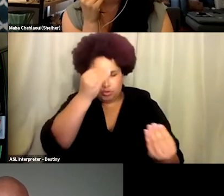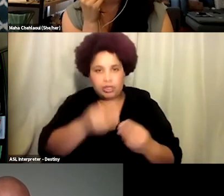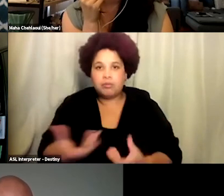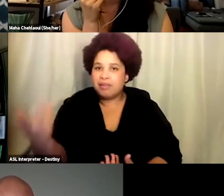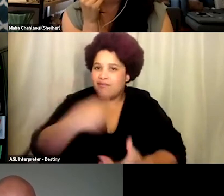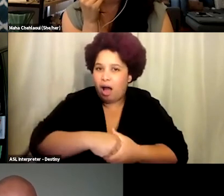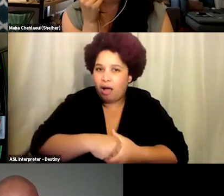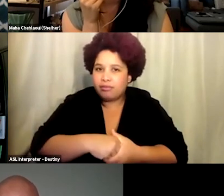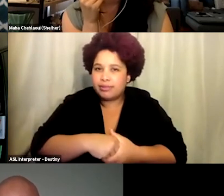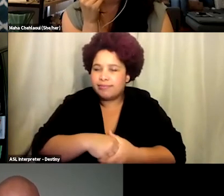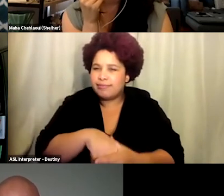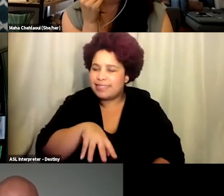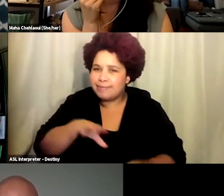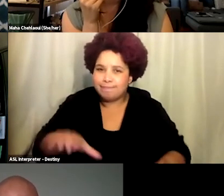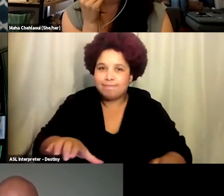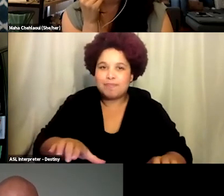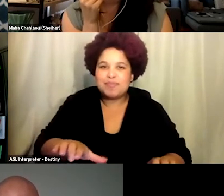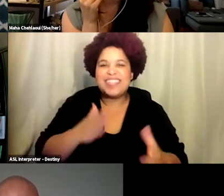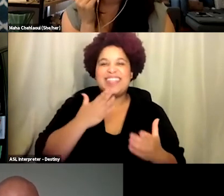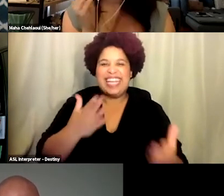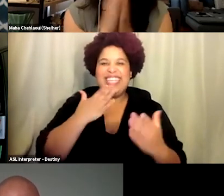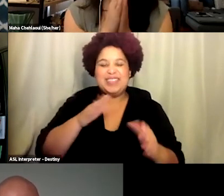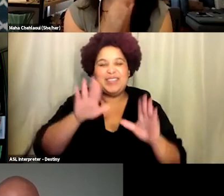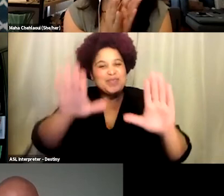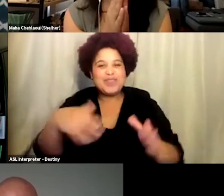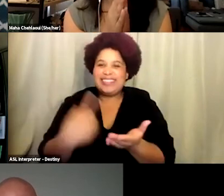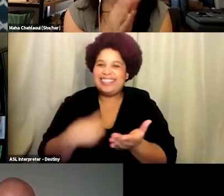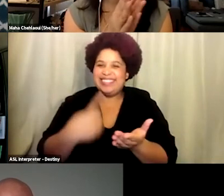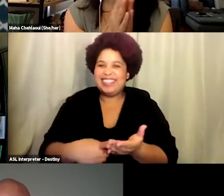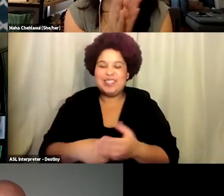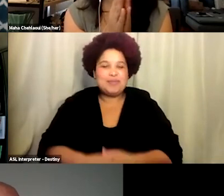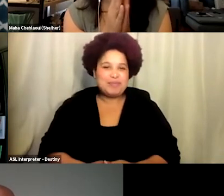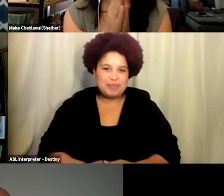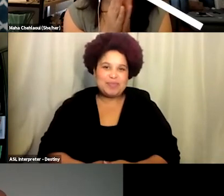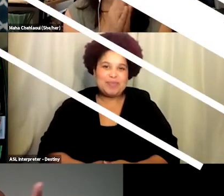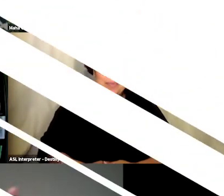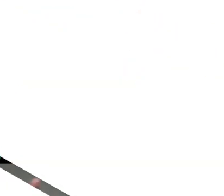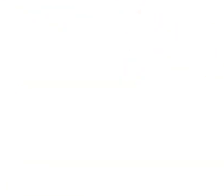engaged. Thank you guys. What a great conversation. Yes. Great conversation.